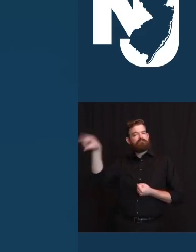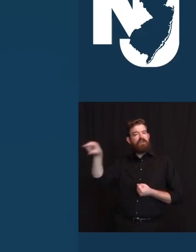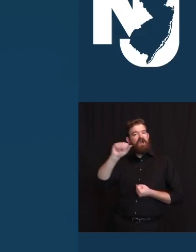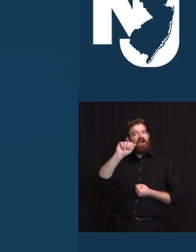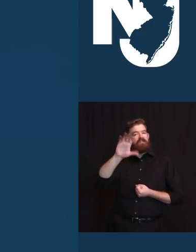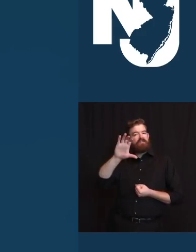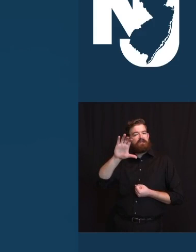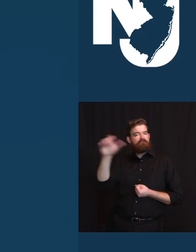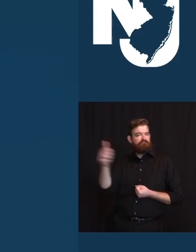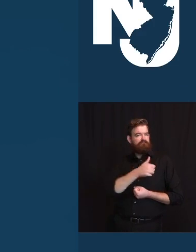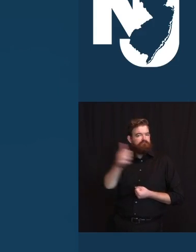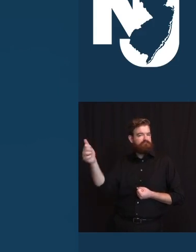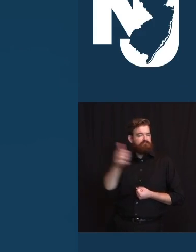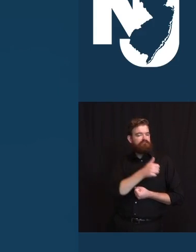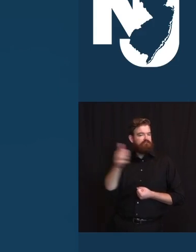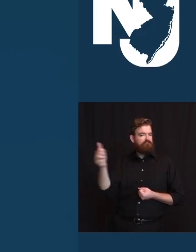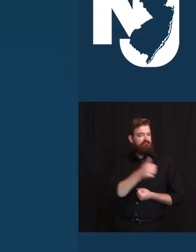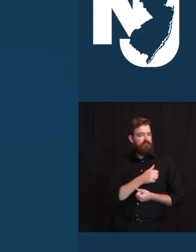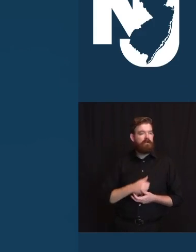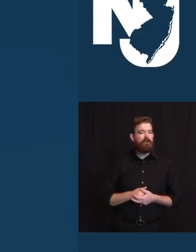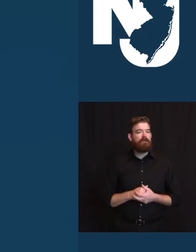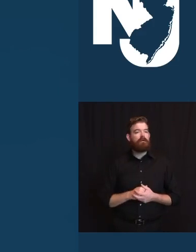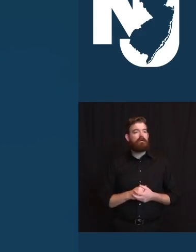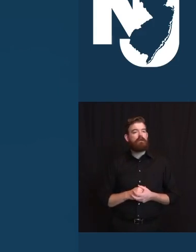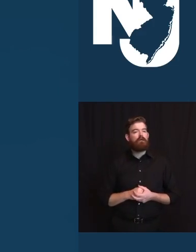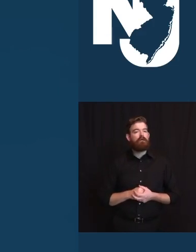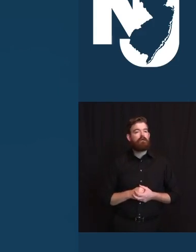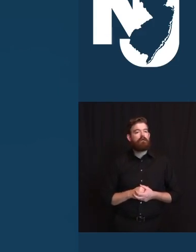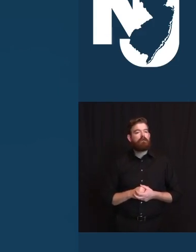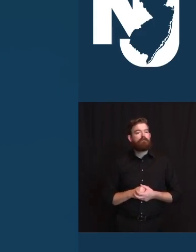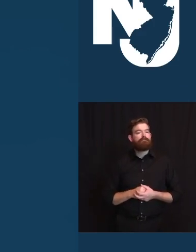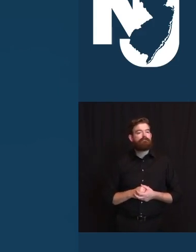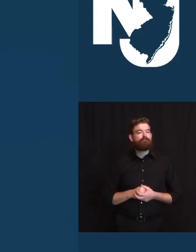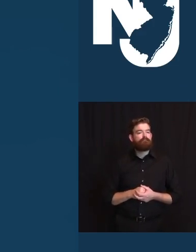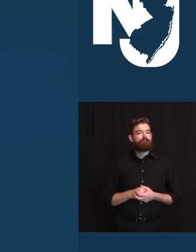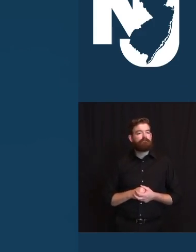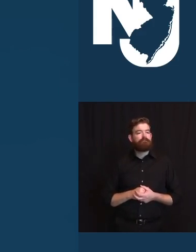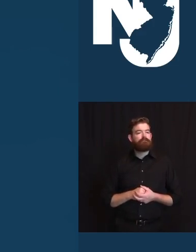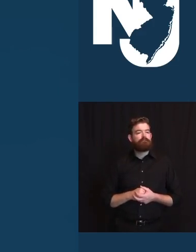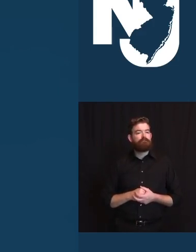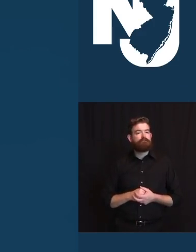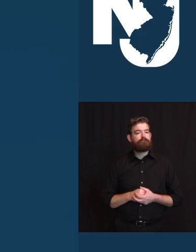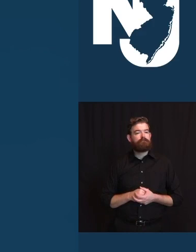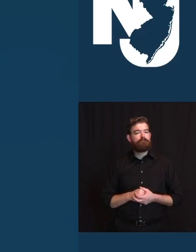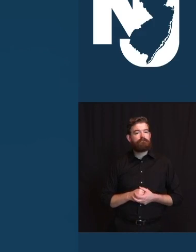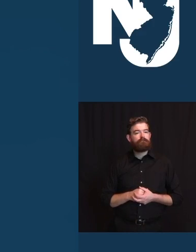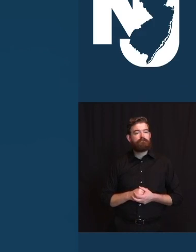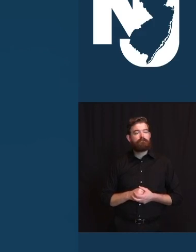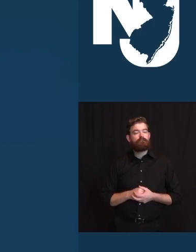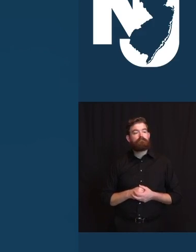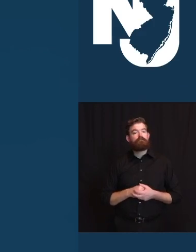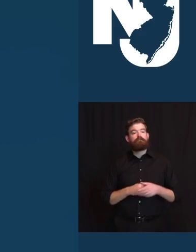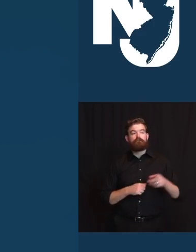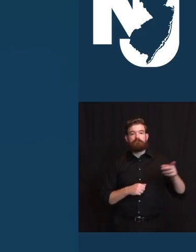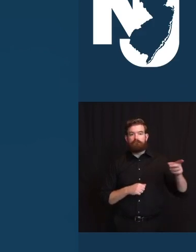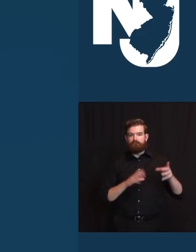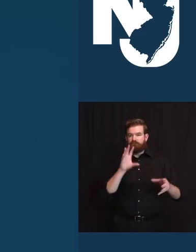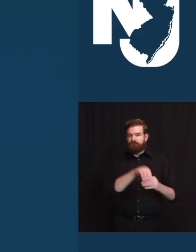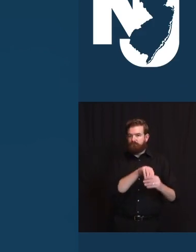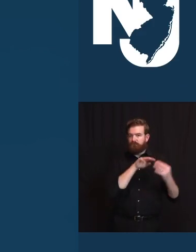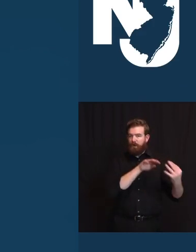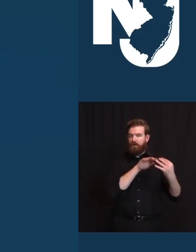service that left the most indelible mark on his life. George never forgot his brothers in arms and was a proud member of the